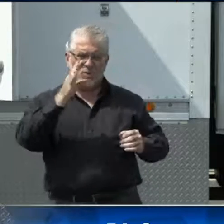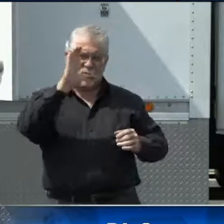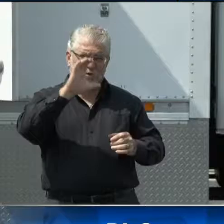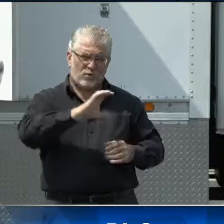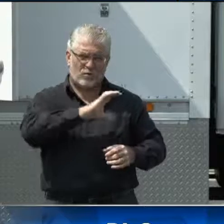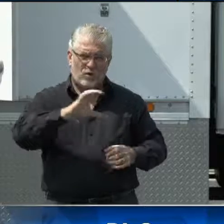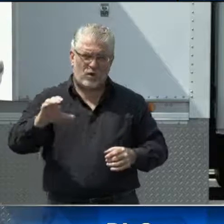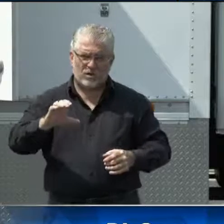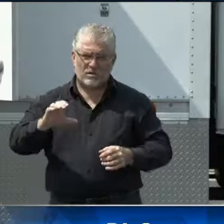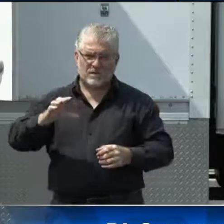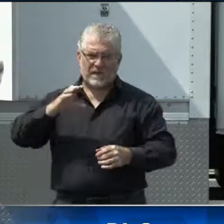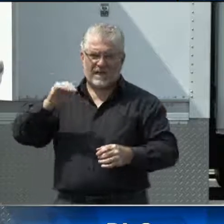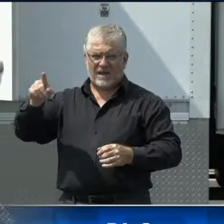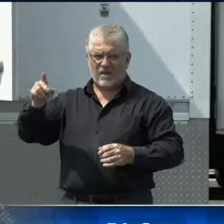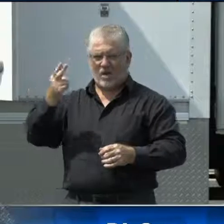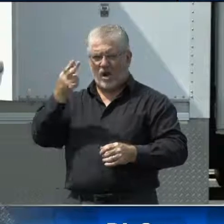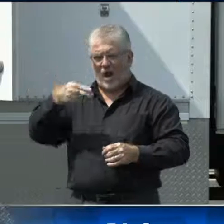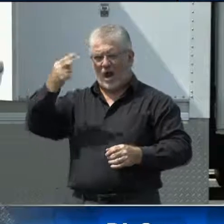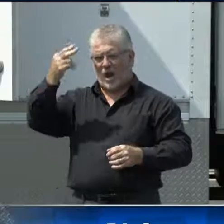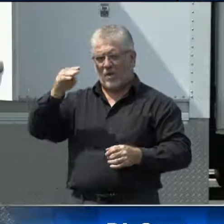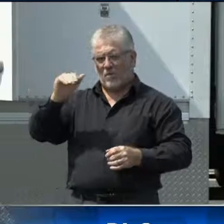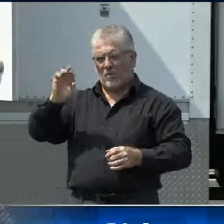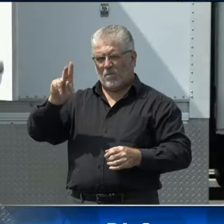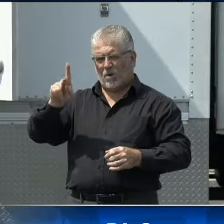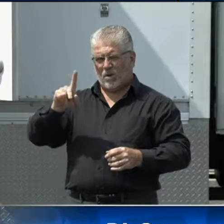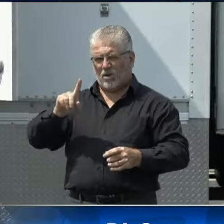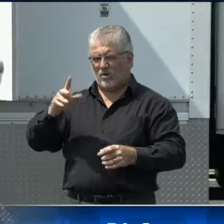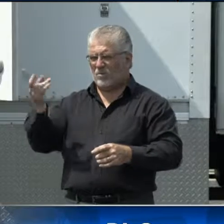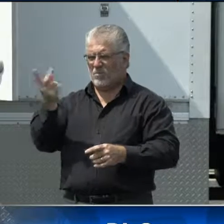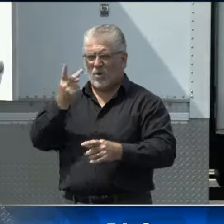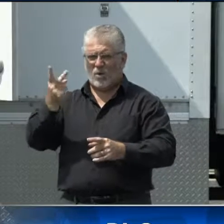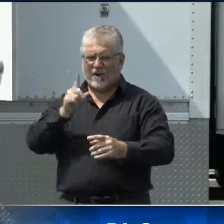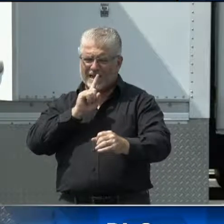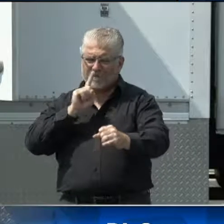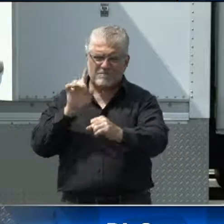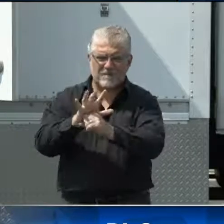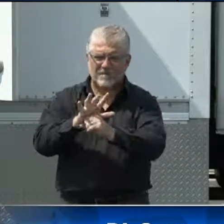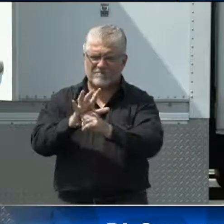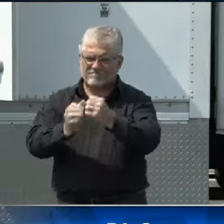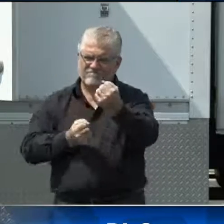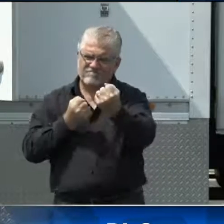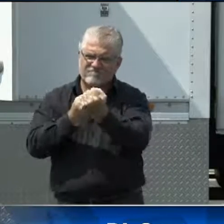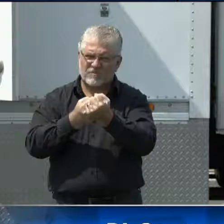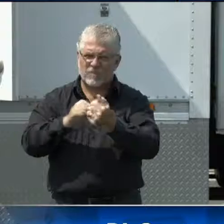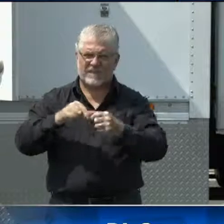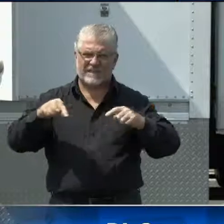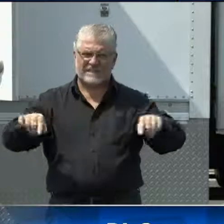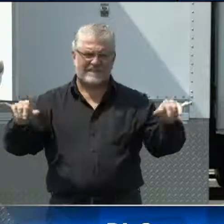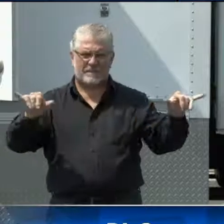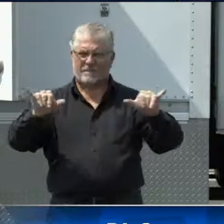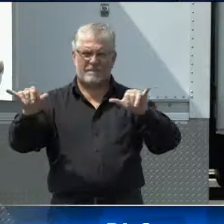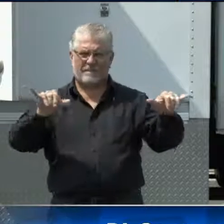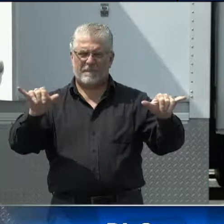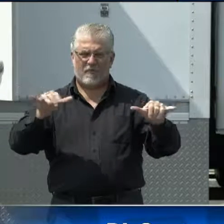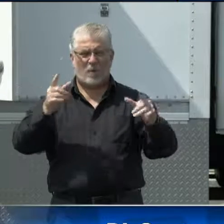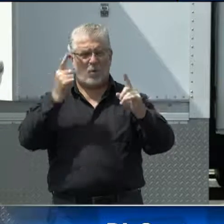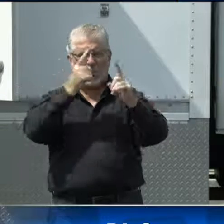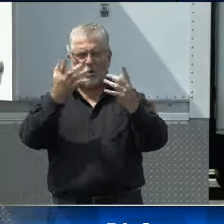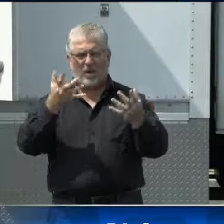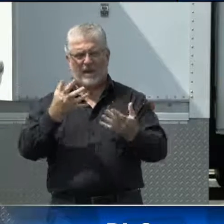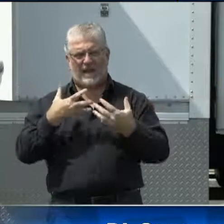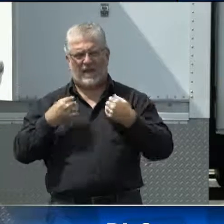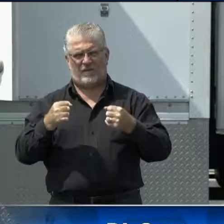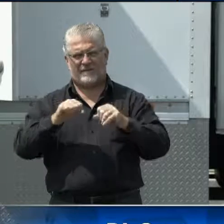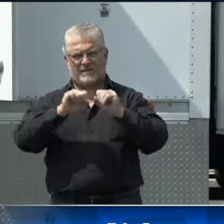commitment to supporting public health initiatives. And most importantly, we would like to thank Governor Wolf and